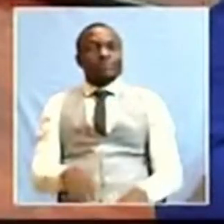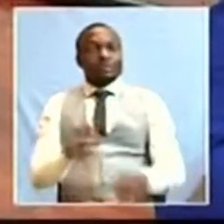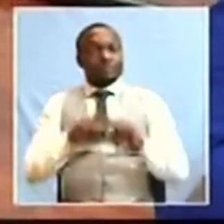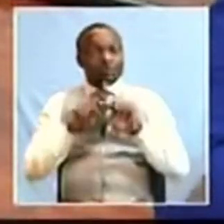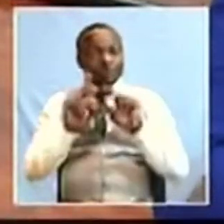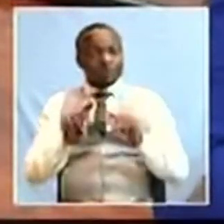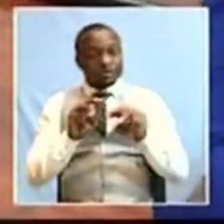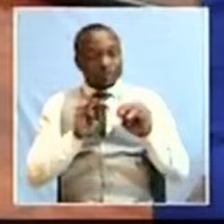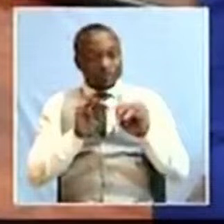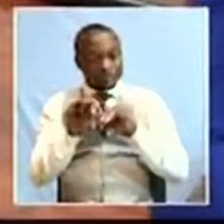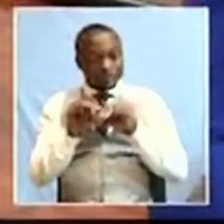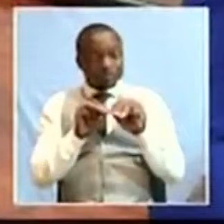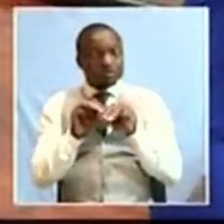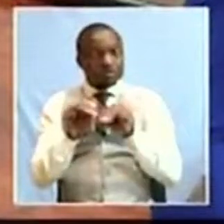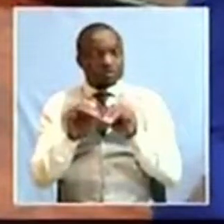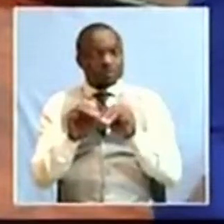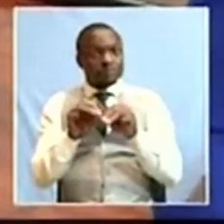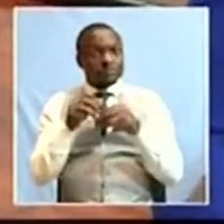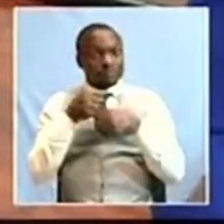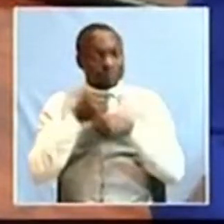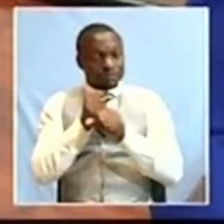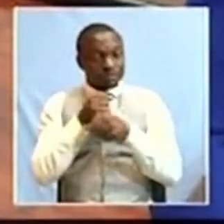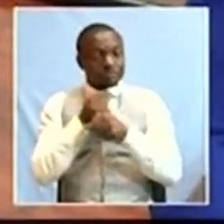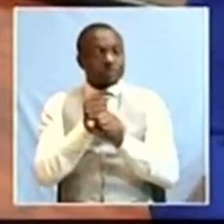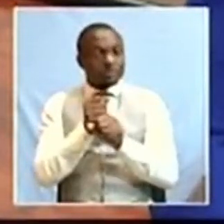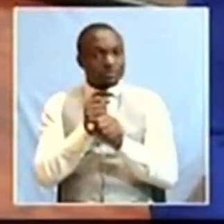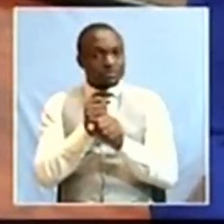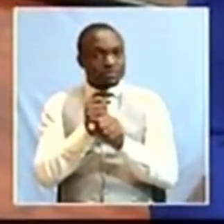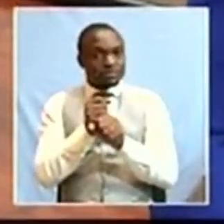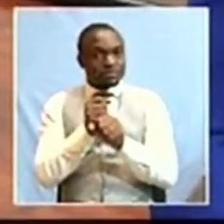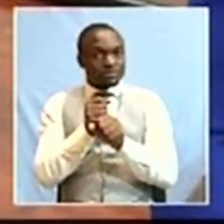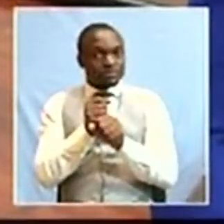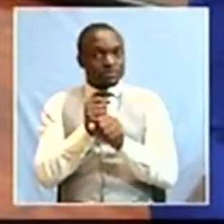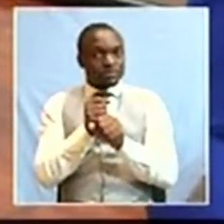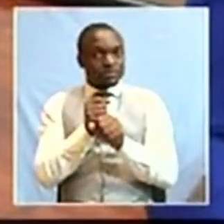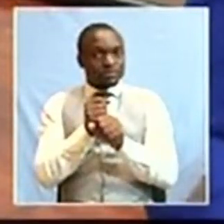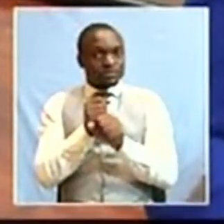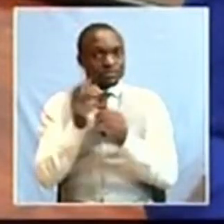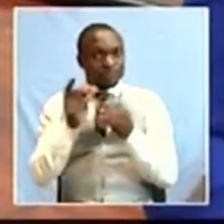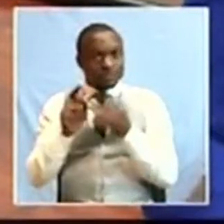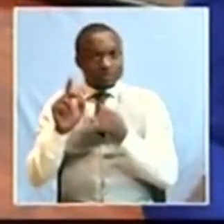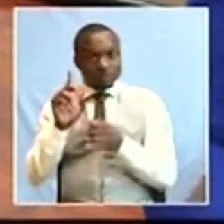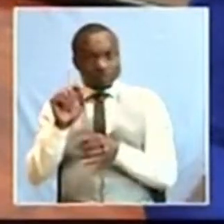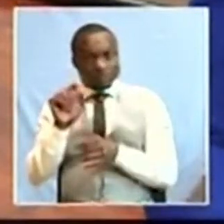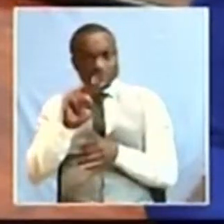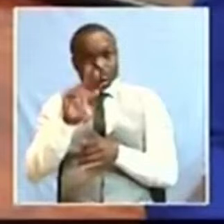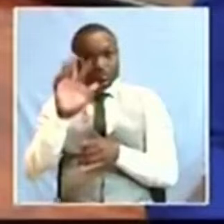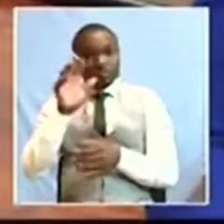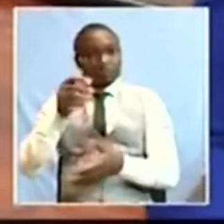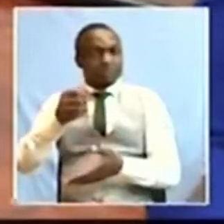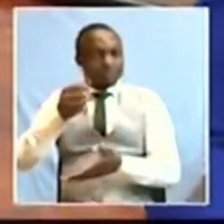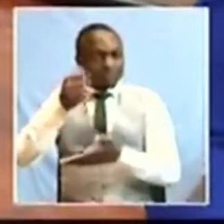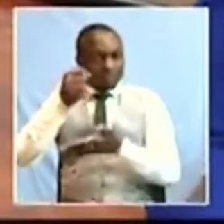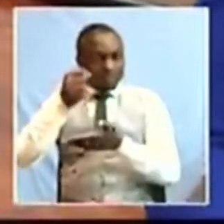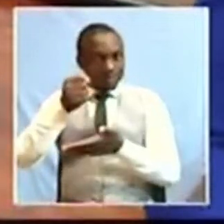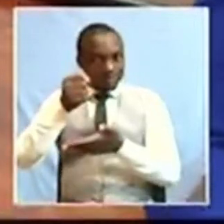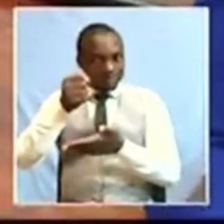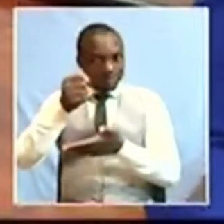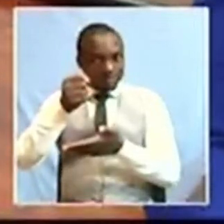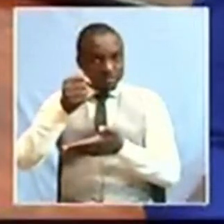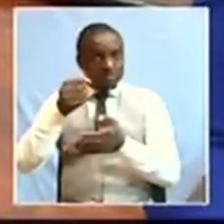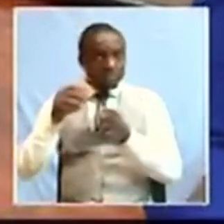Chair, management has made a provision in its 2025 budget